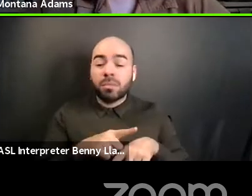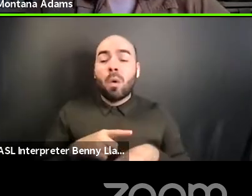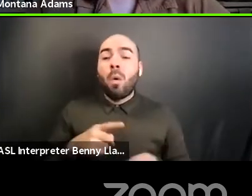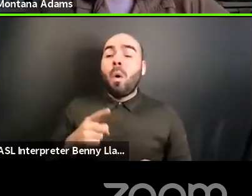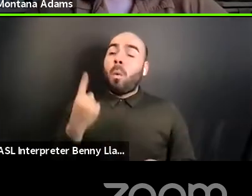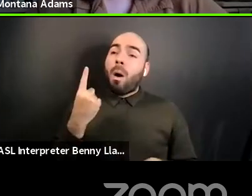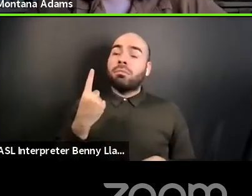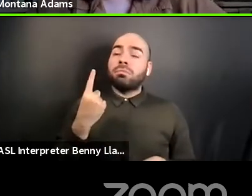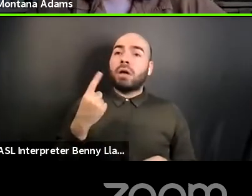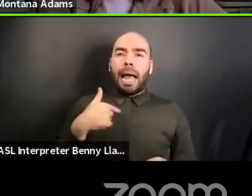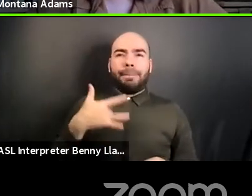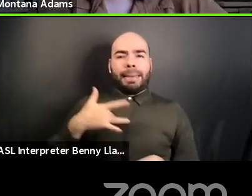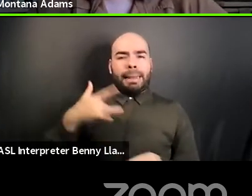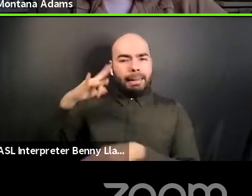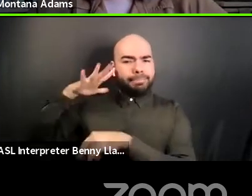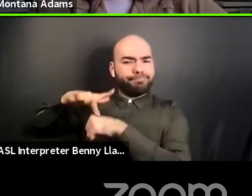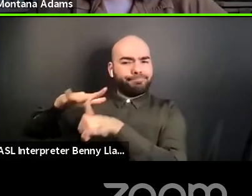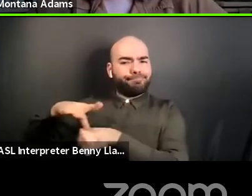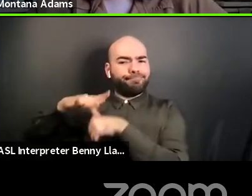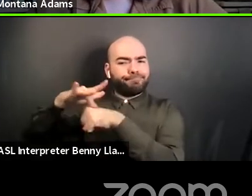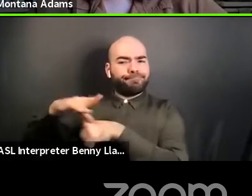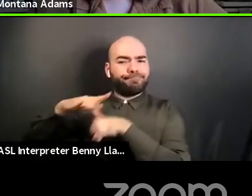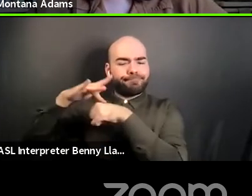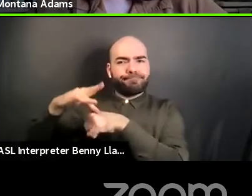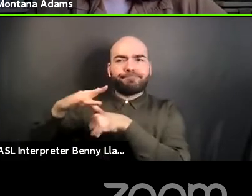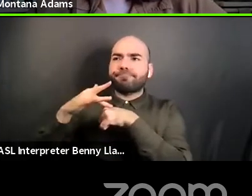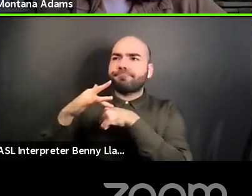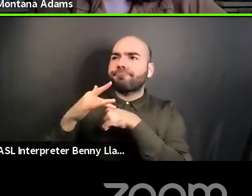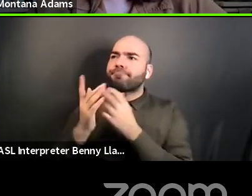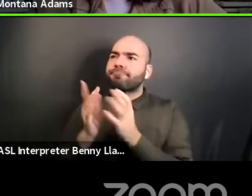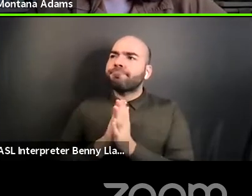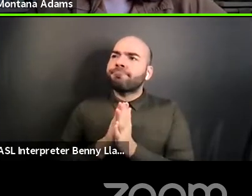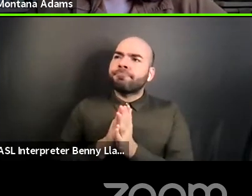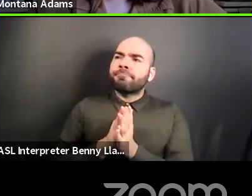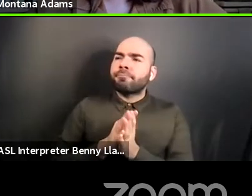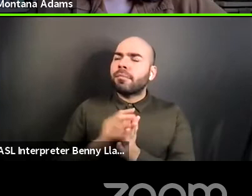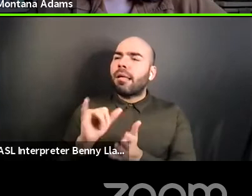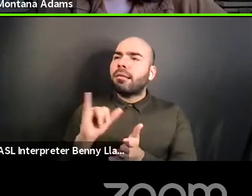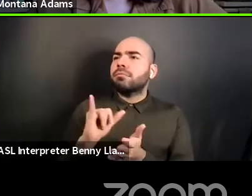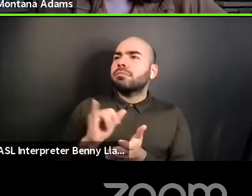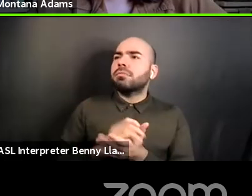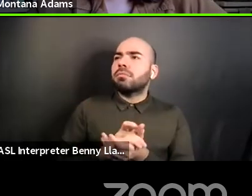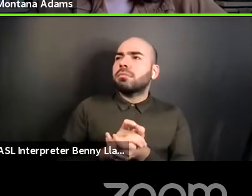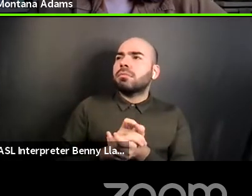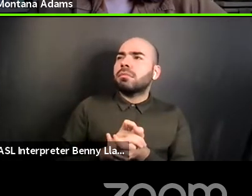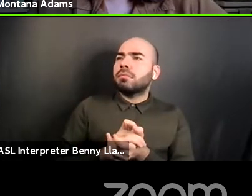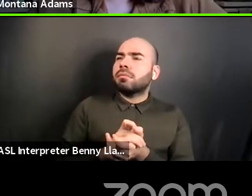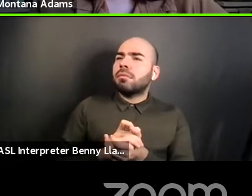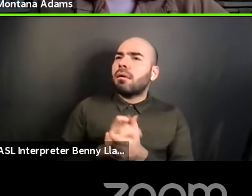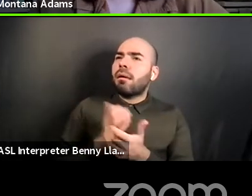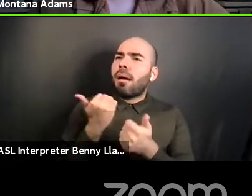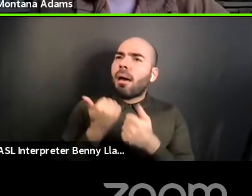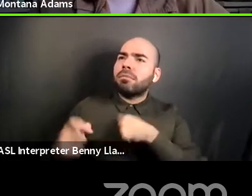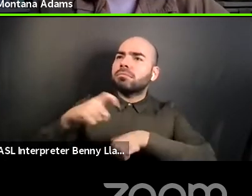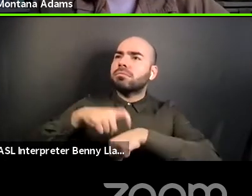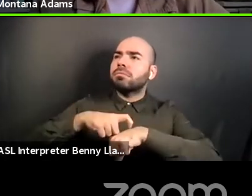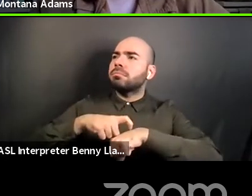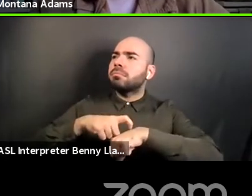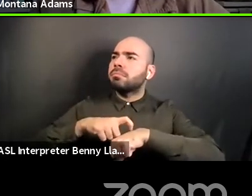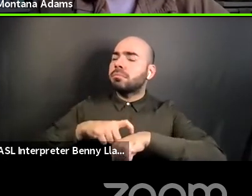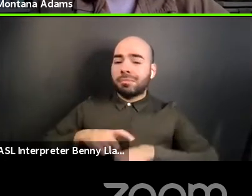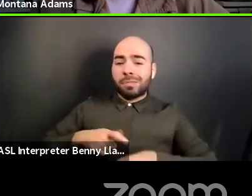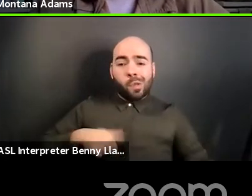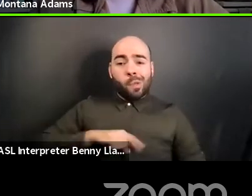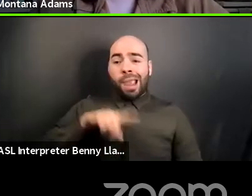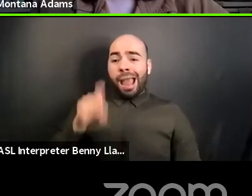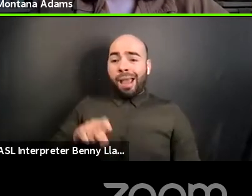like caught up in, and like, it's just kind of, whenever we're forced to bend